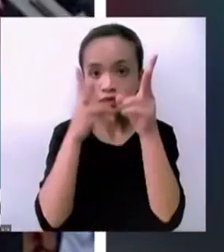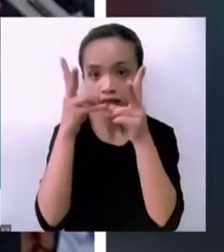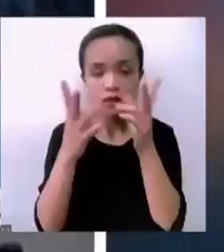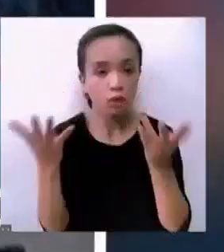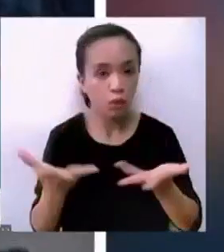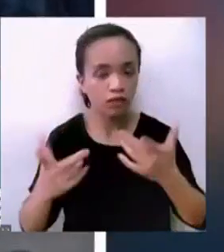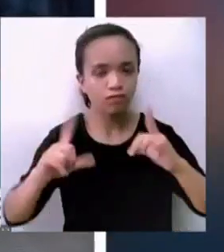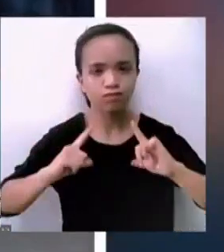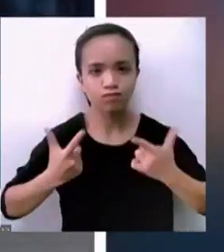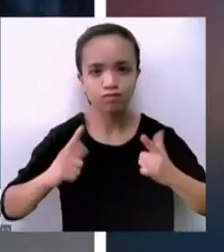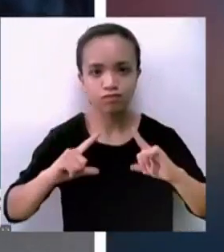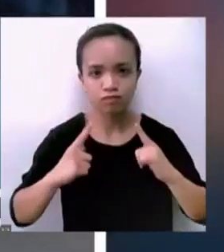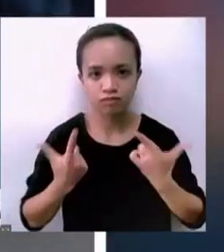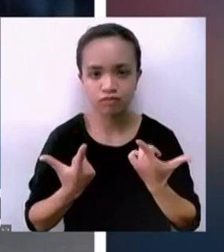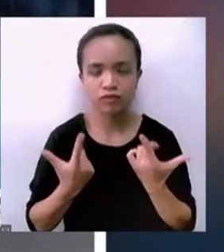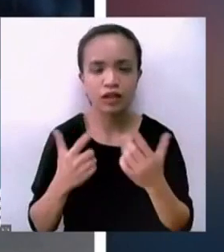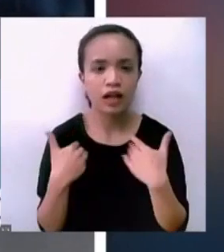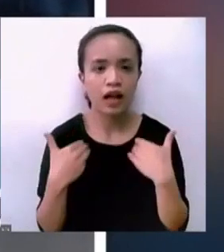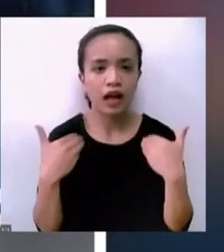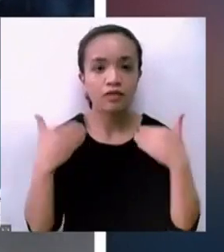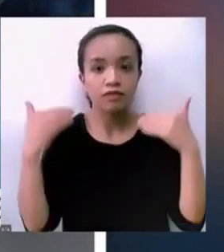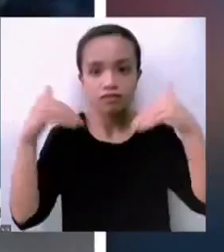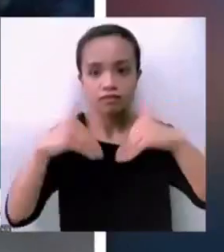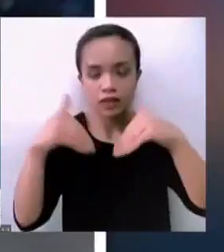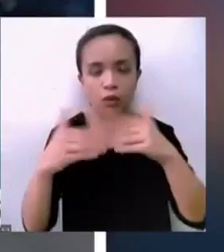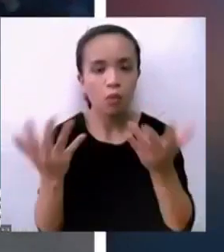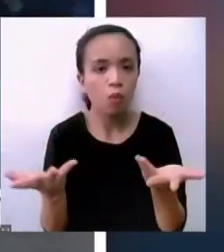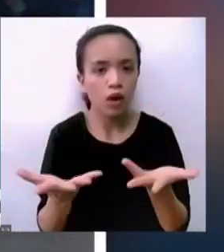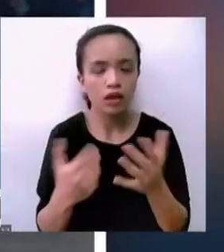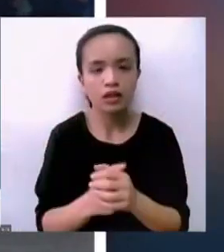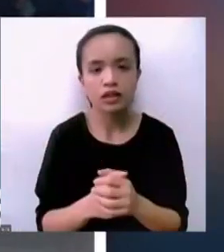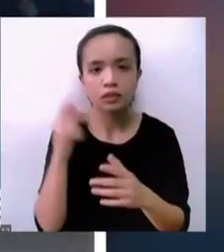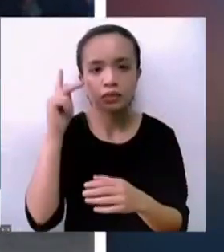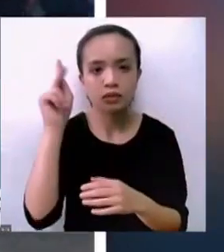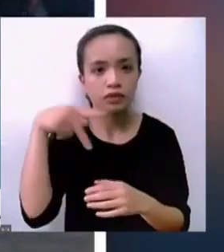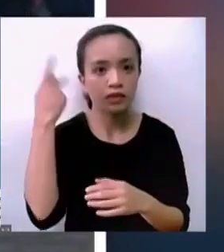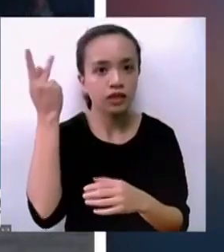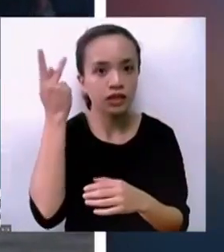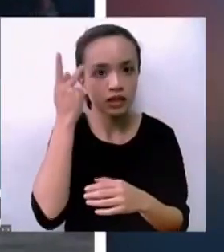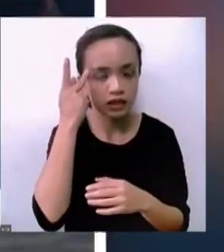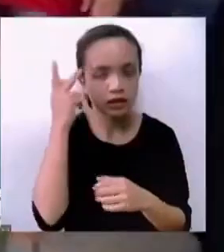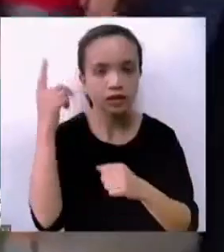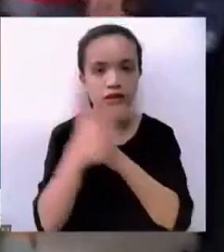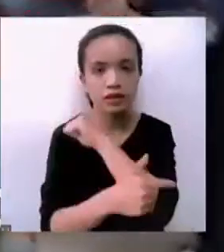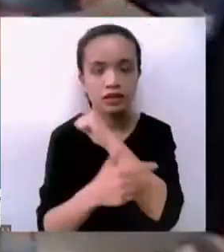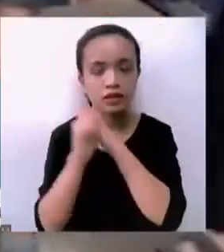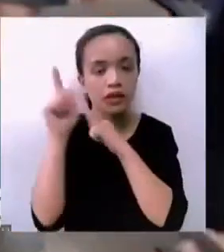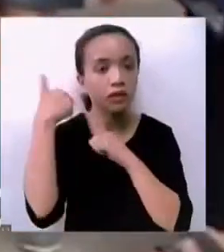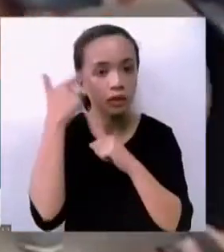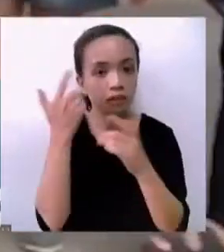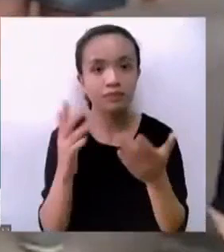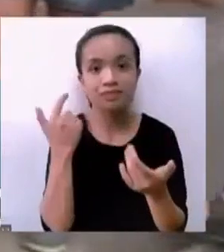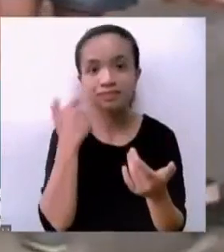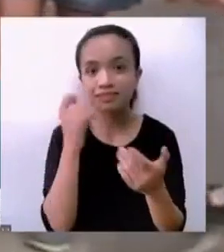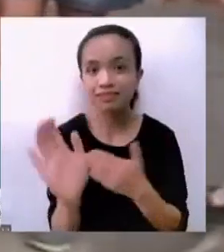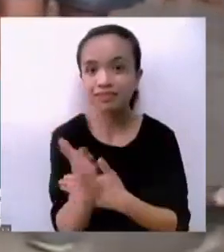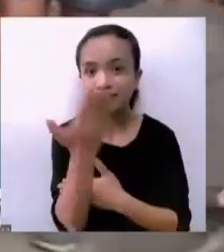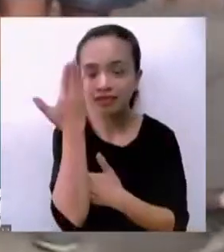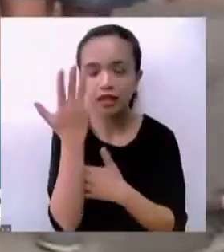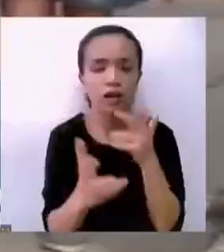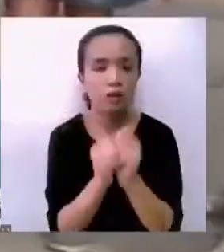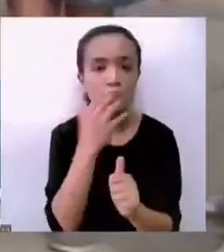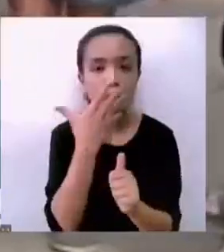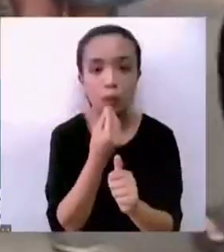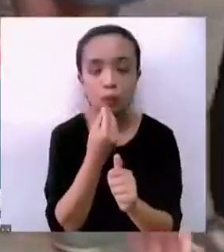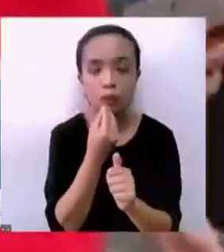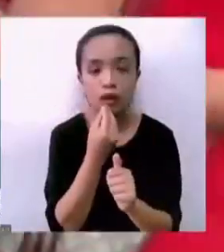A campaign rally was held for them at the provincial capital grounds in Santa Cruz this morning. Also present were some of their senatorial